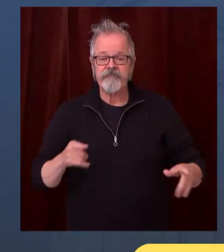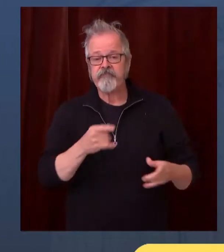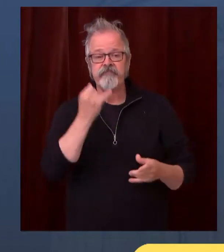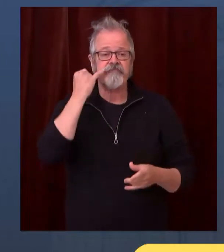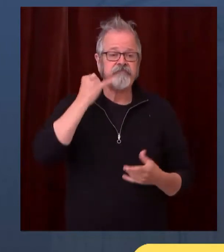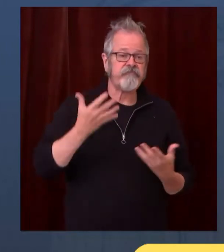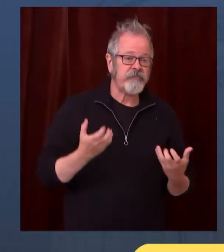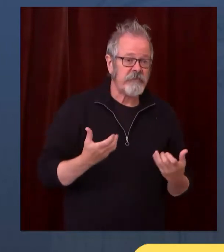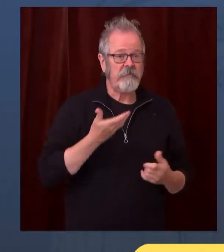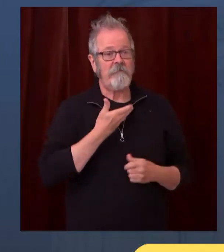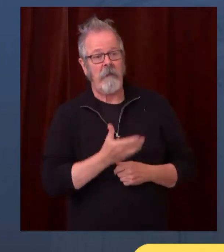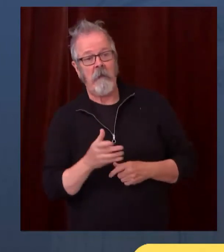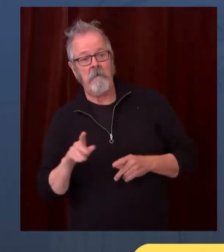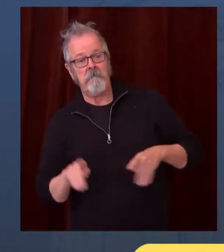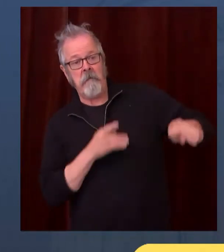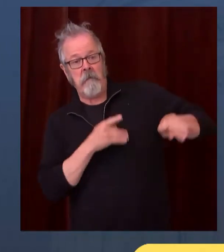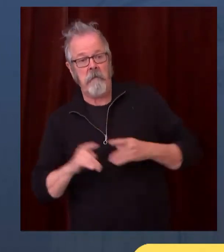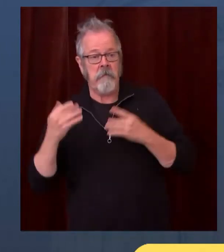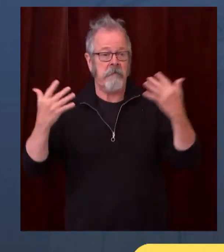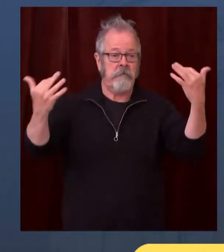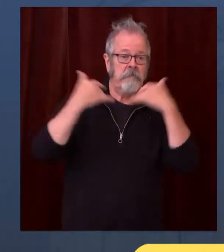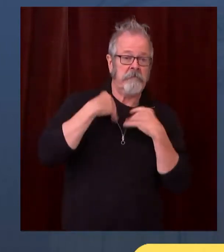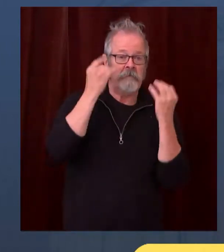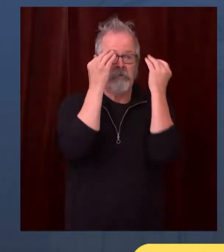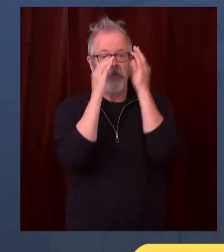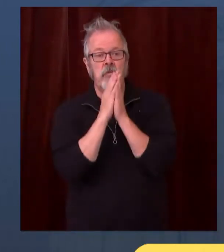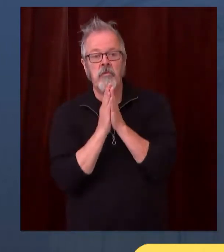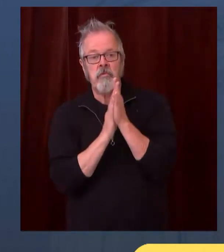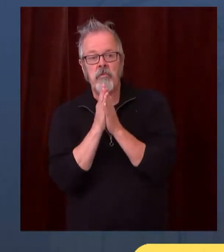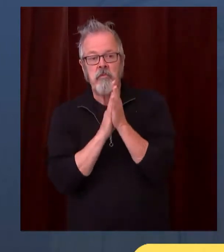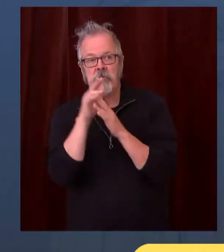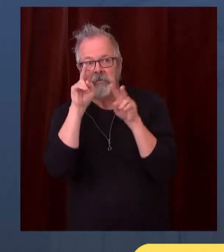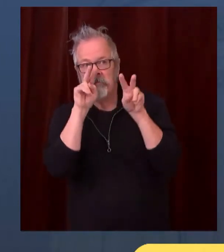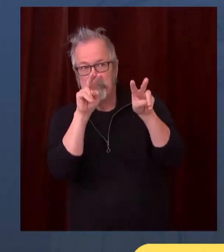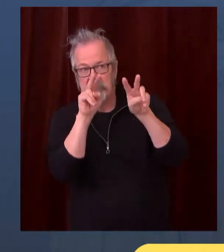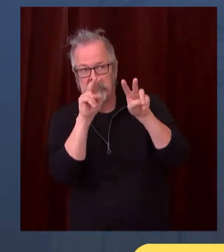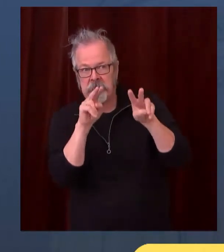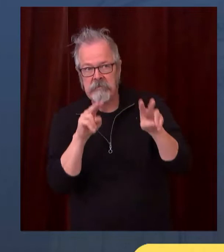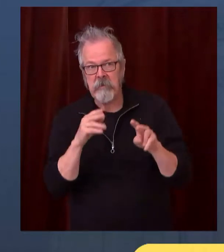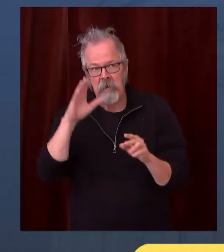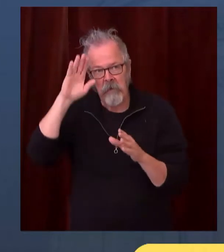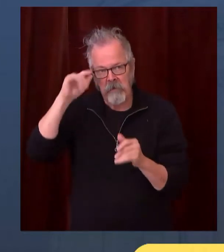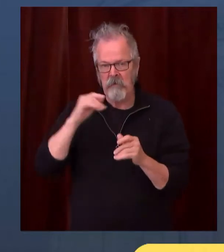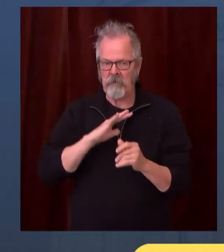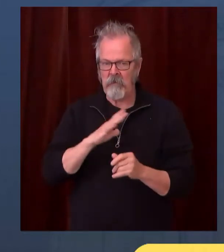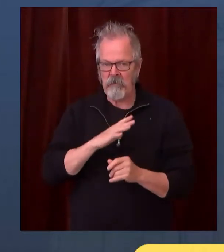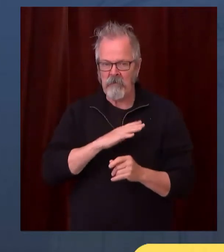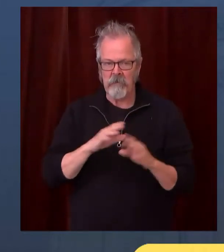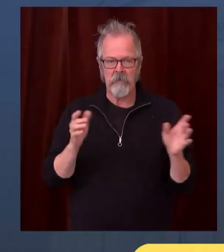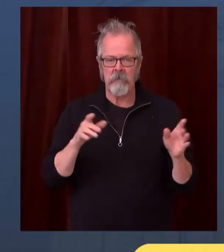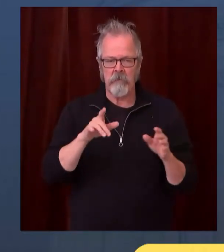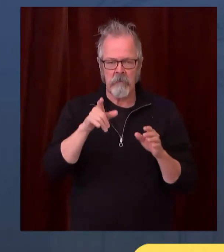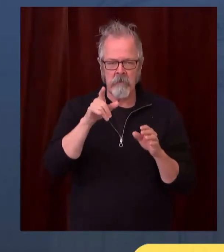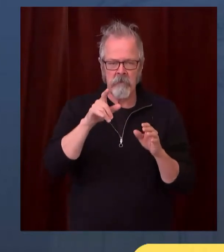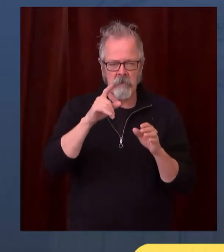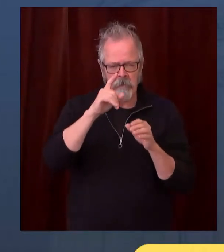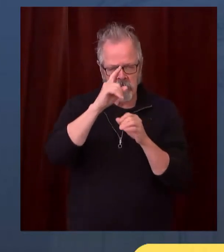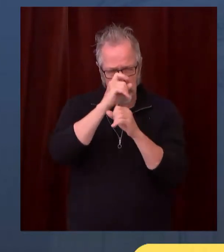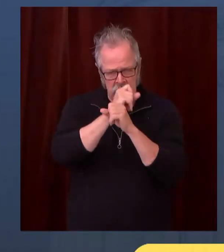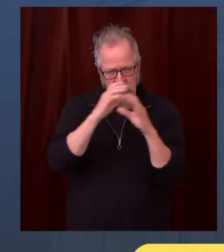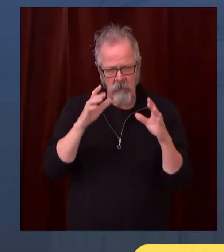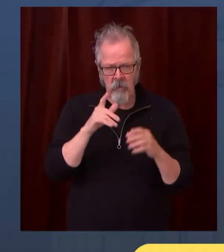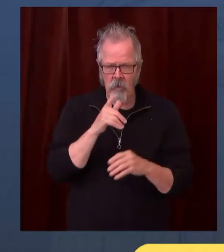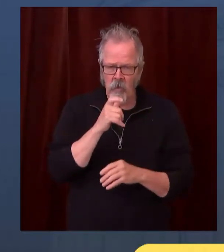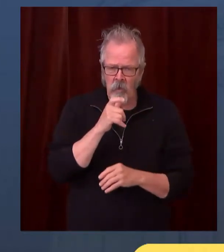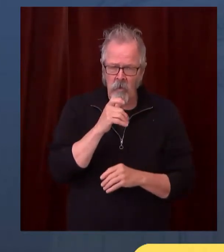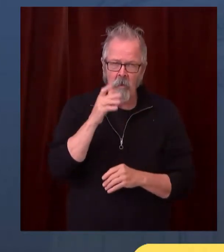masks and standing shoulder to shoulder and breathing on each other, I hope you'll think of the lives that would cost of people that you love who might be in